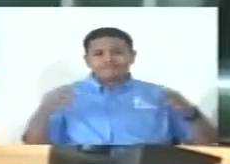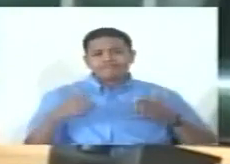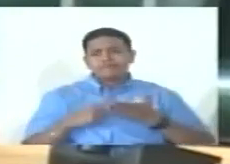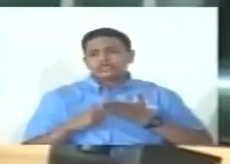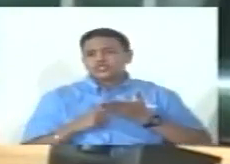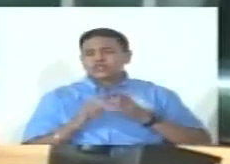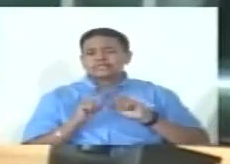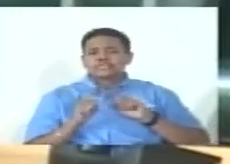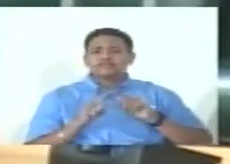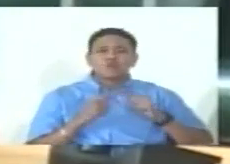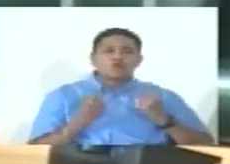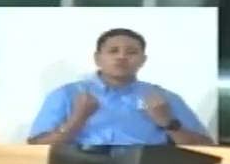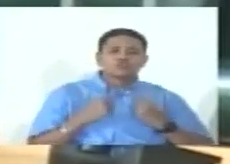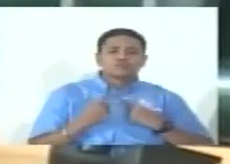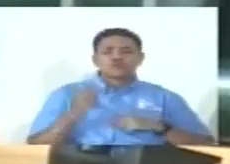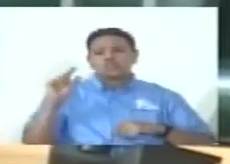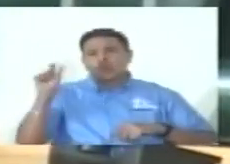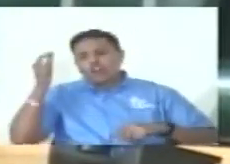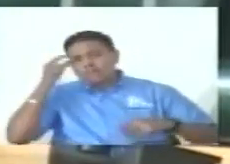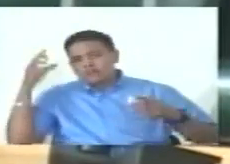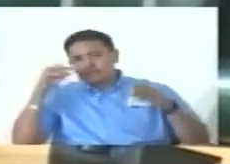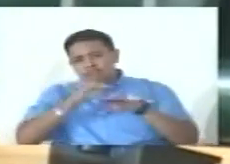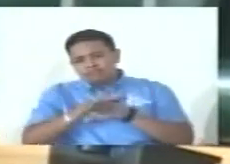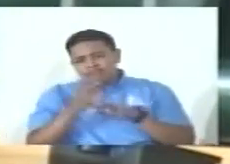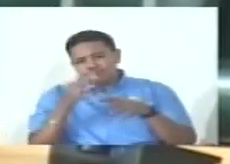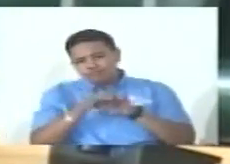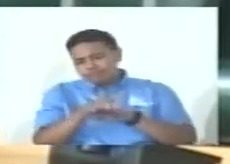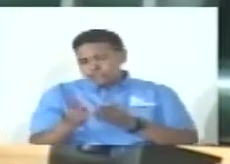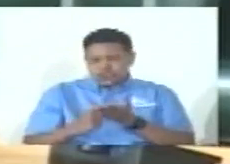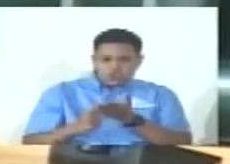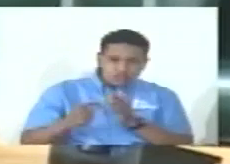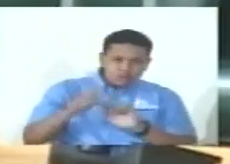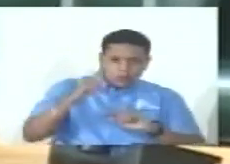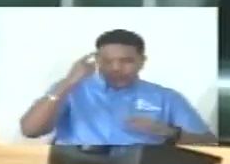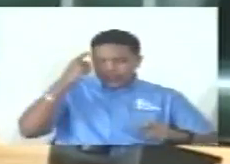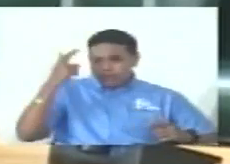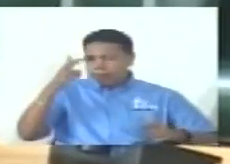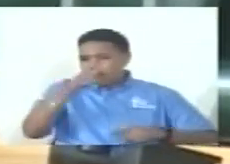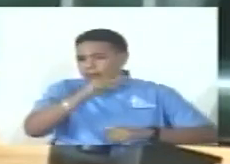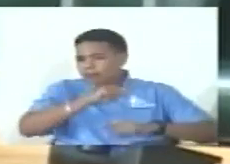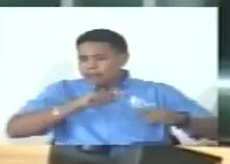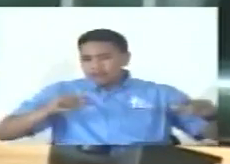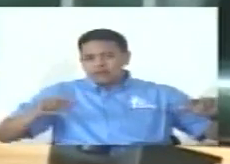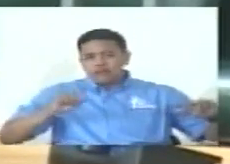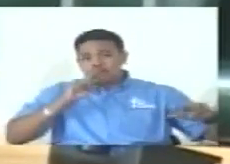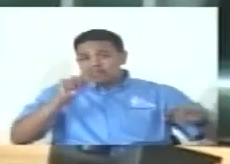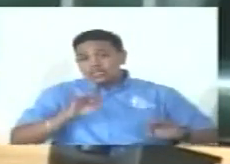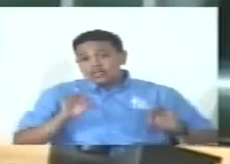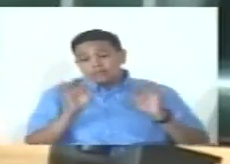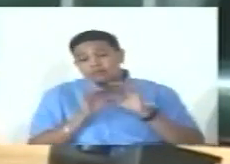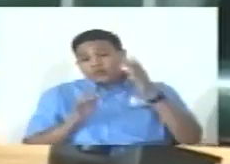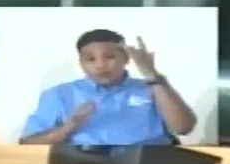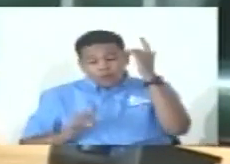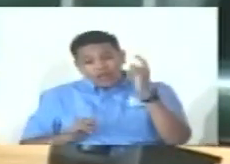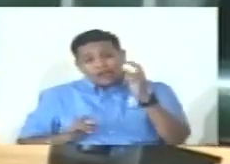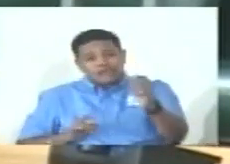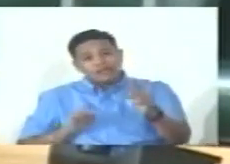Extremely important. Because it gives the opportunity